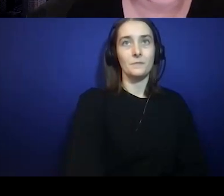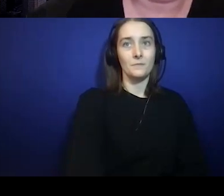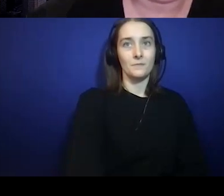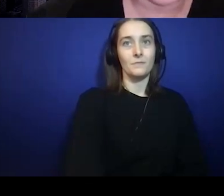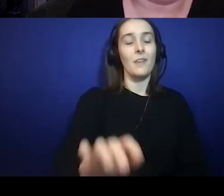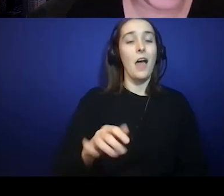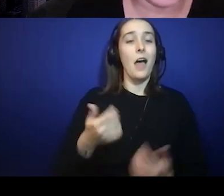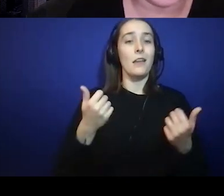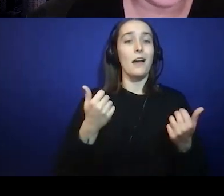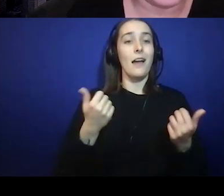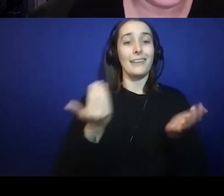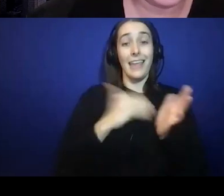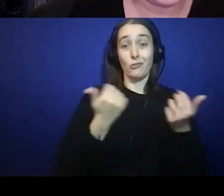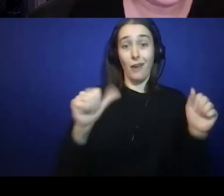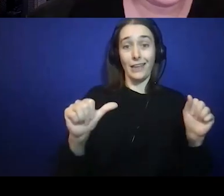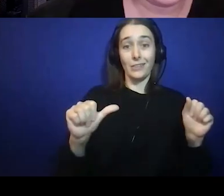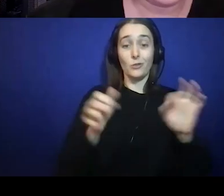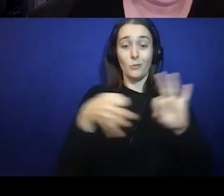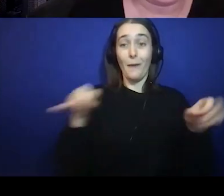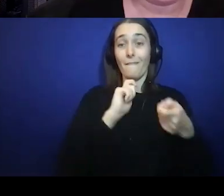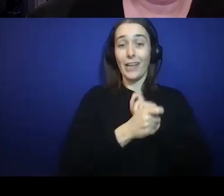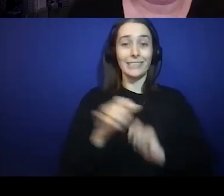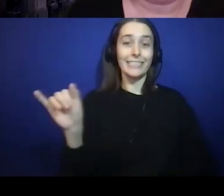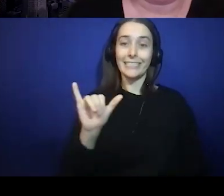paraphrase that same passage.